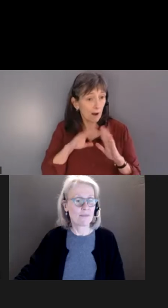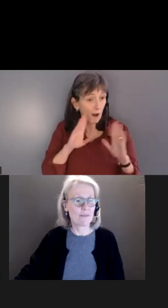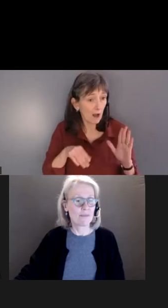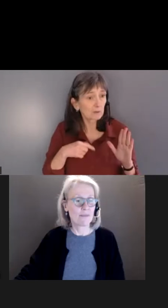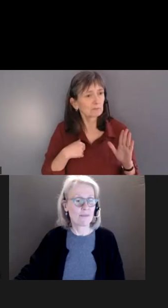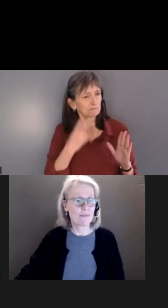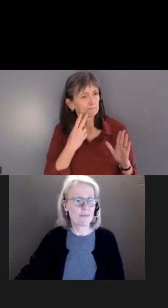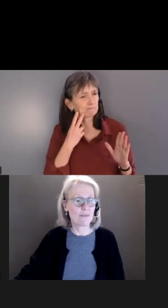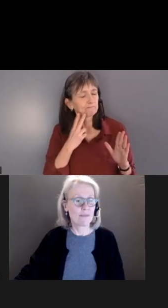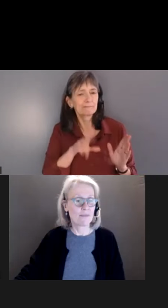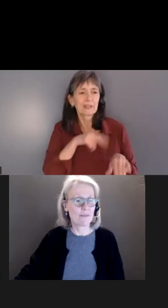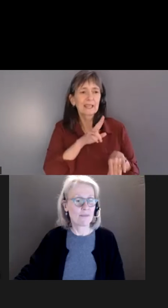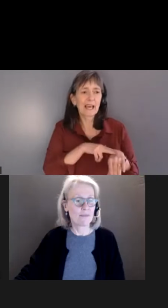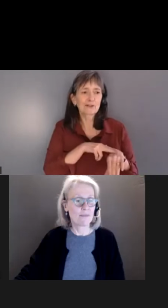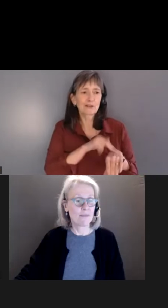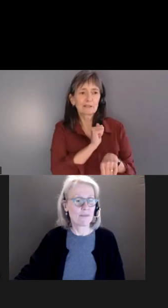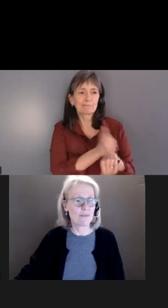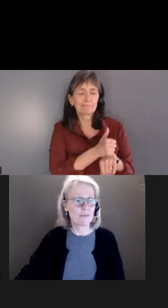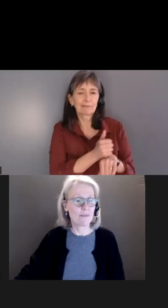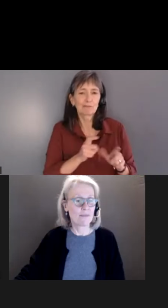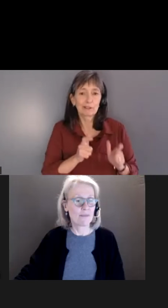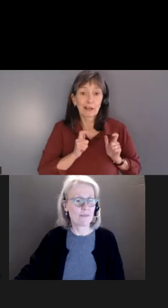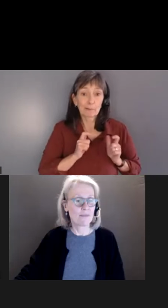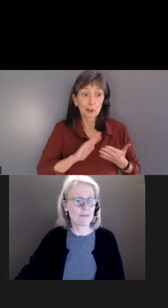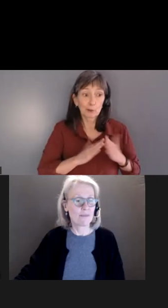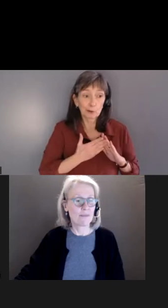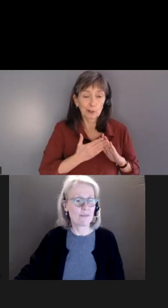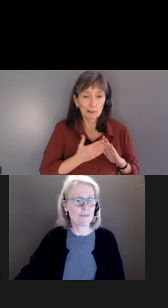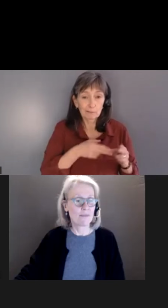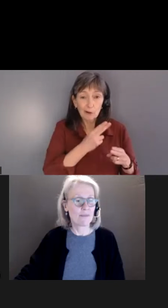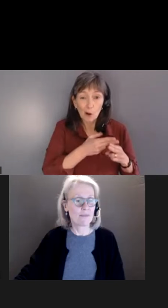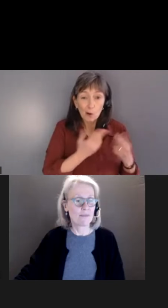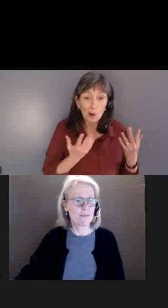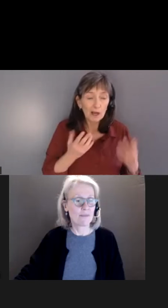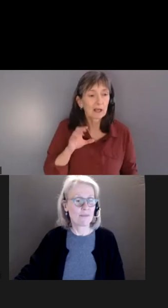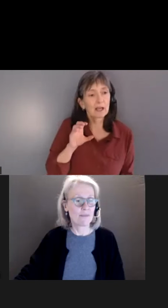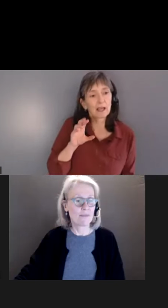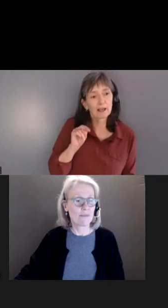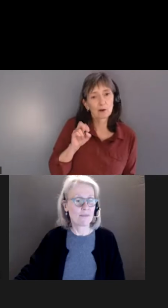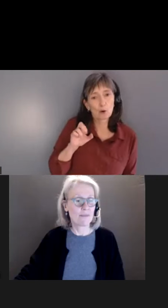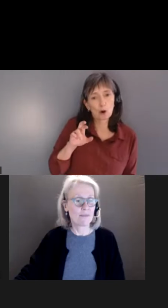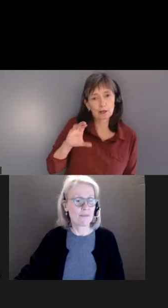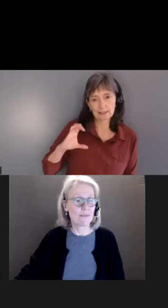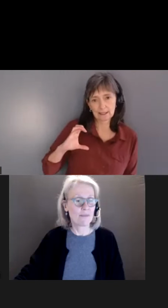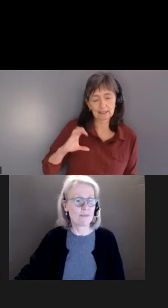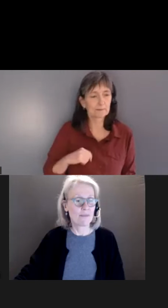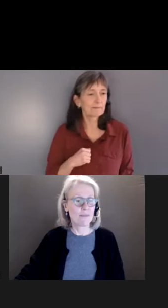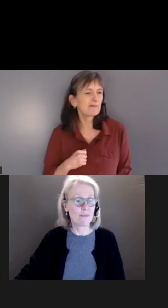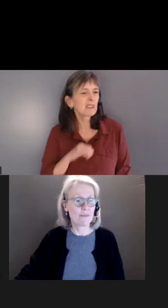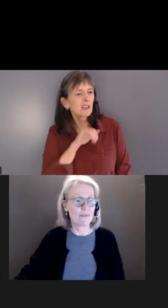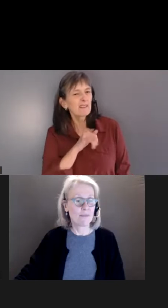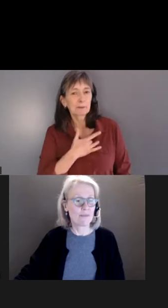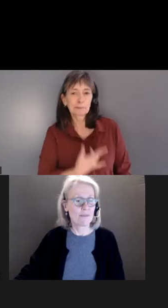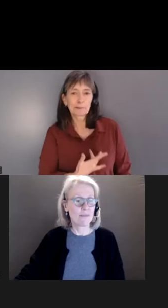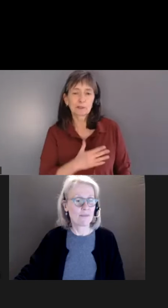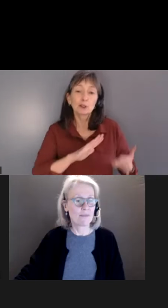retirement community programs, or otherwise often referred to as NORCs. So NORCs are communities that over time come to